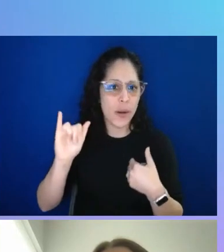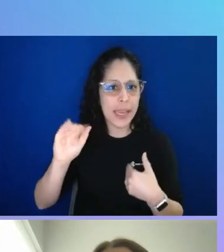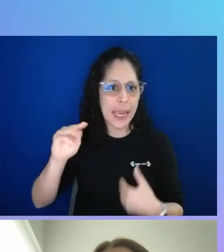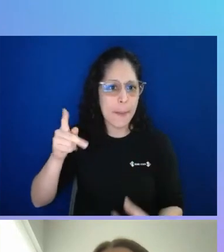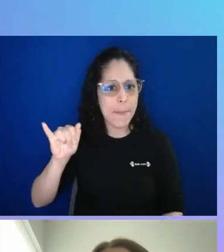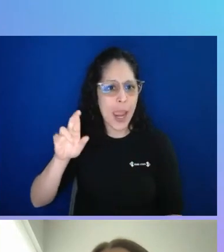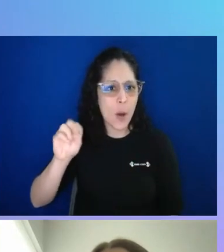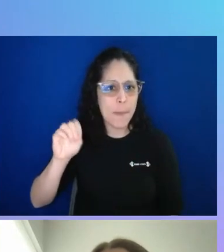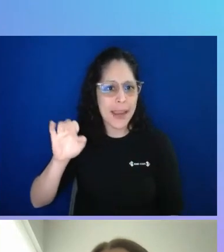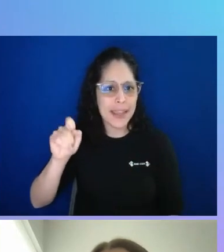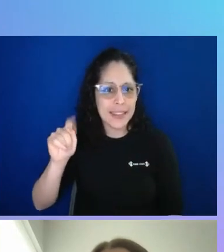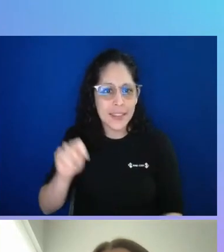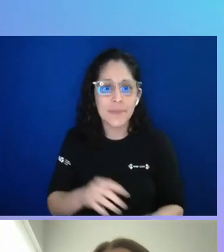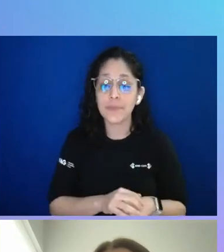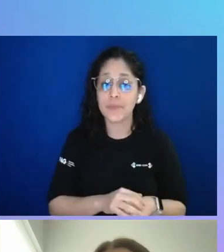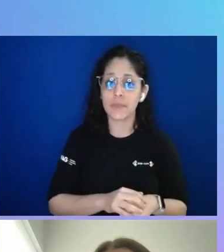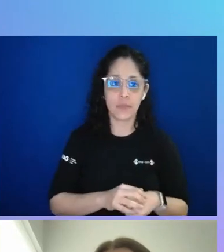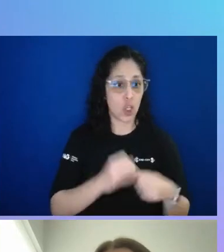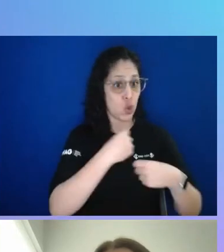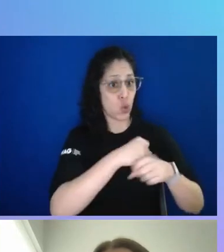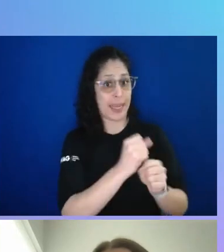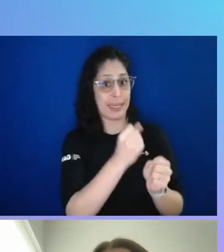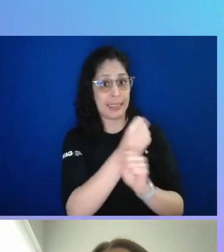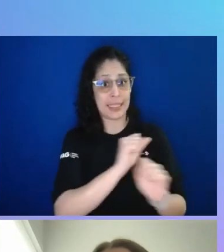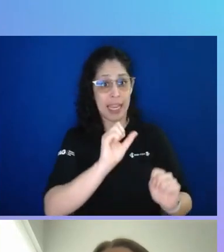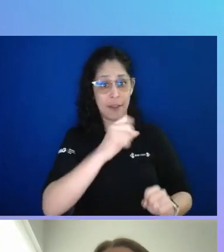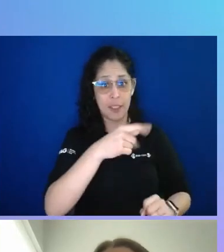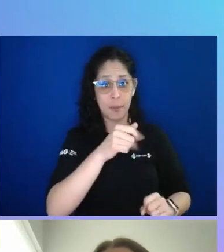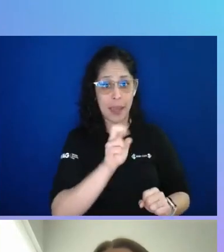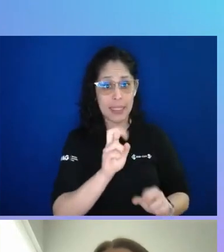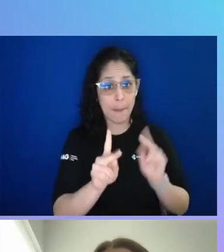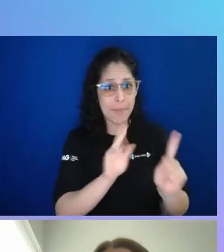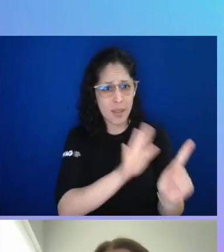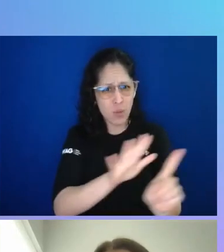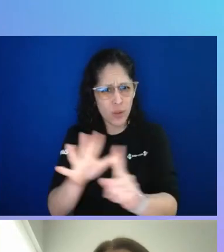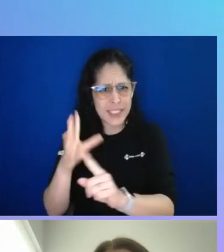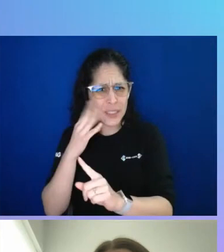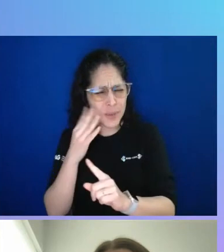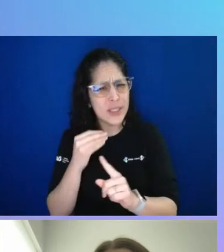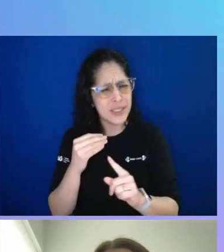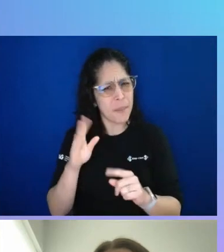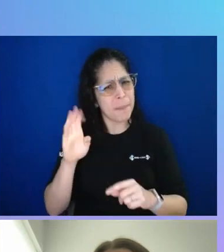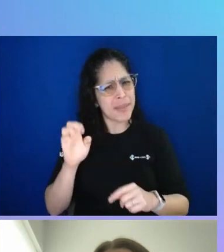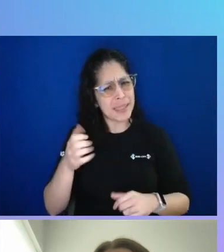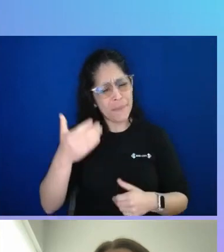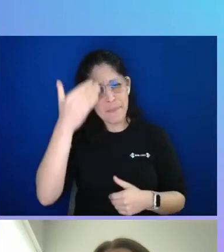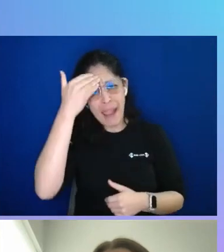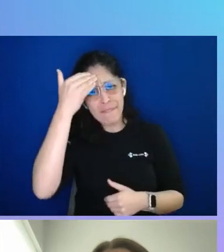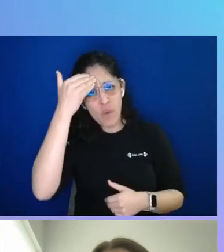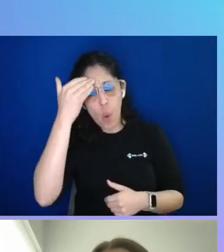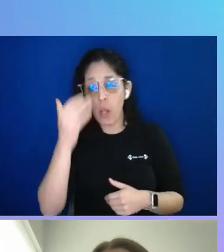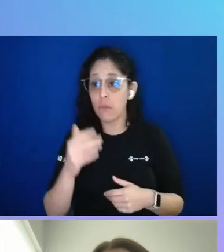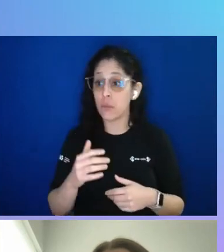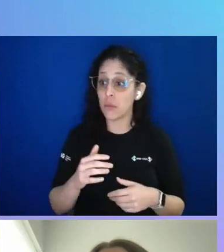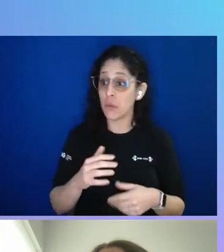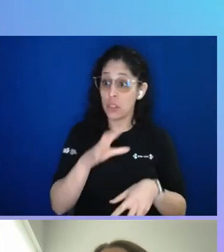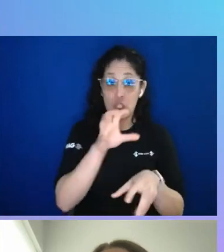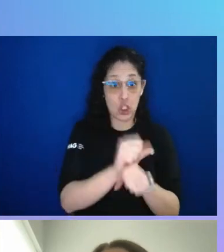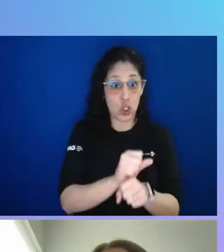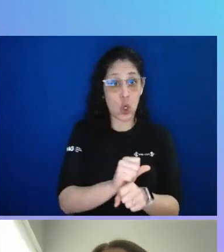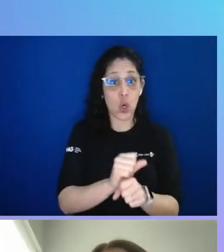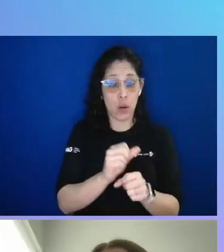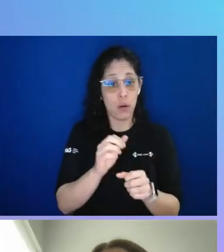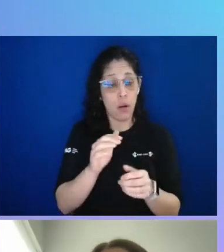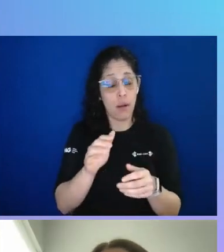Create a safe space and be mindful of lived experiences. Always ensure an accessible testing location and demonstrate proper etiquette